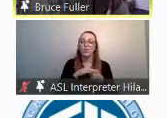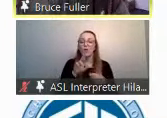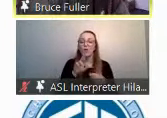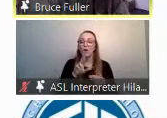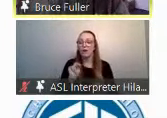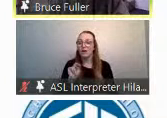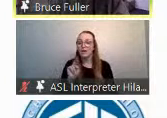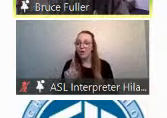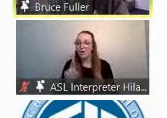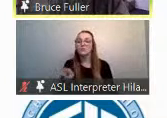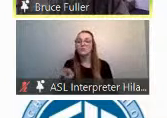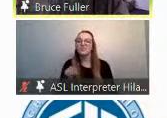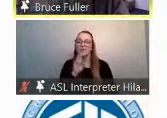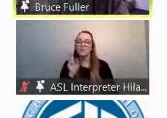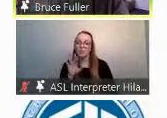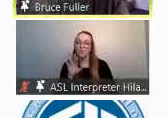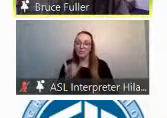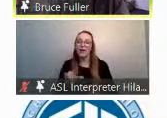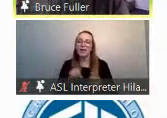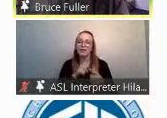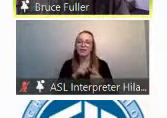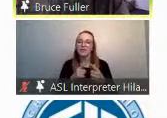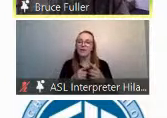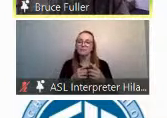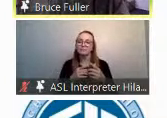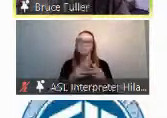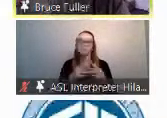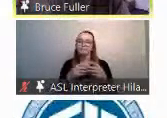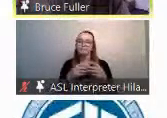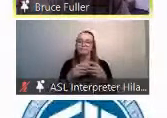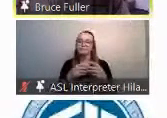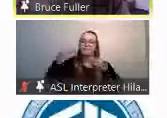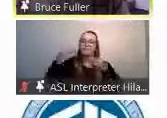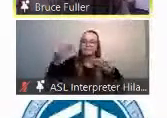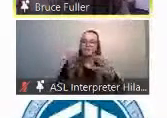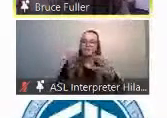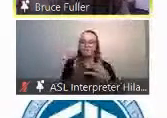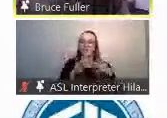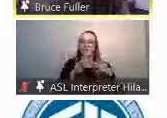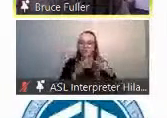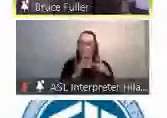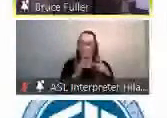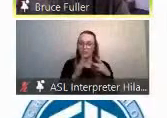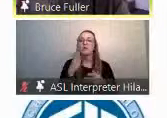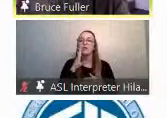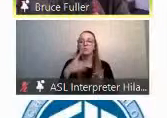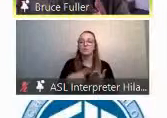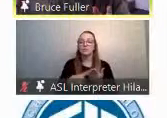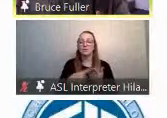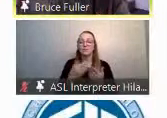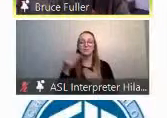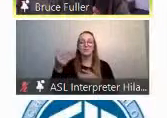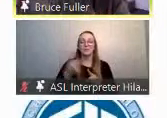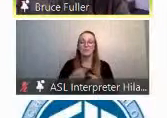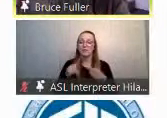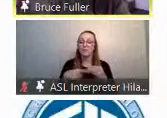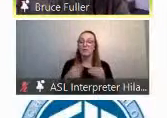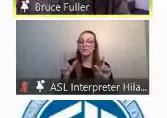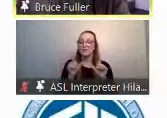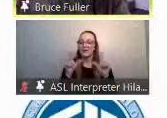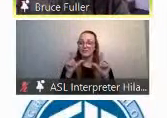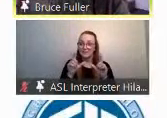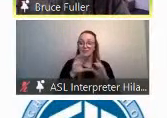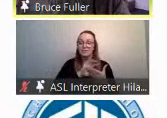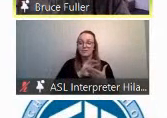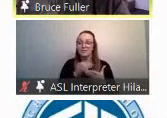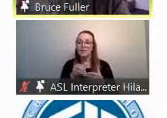through the network. Next month, we'll give you a glimpse at the license capacity, because we can compare the network's reported